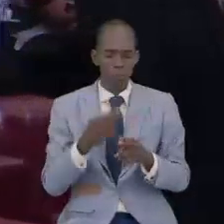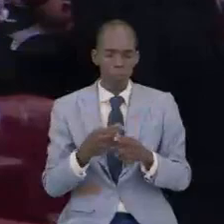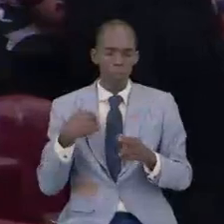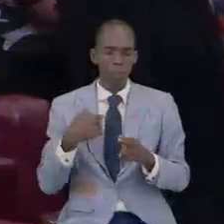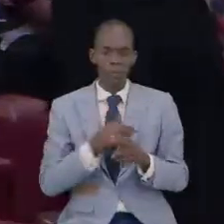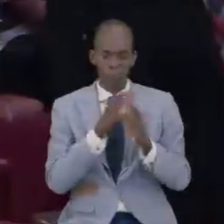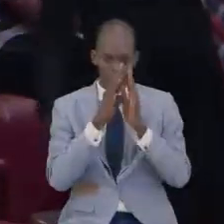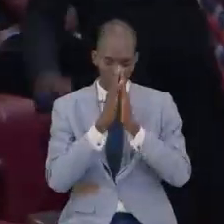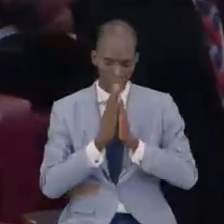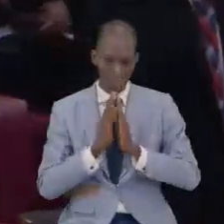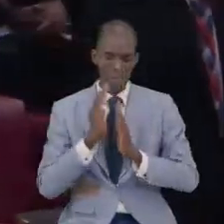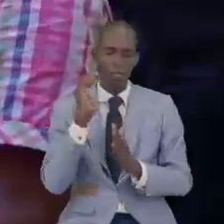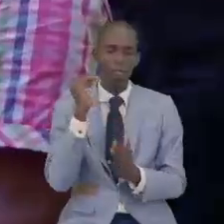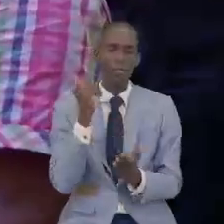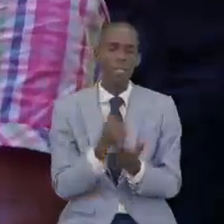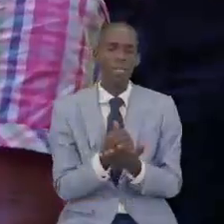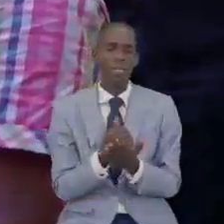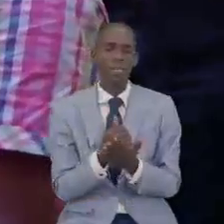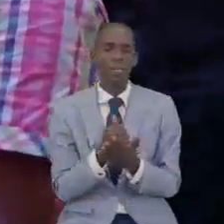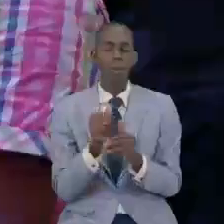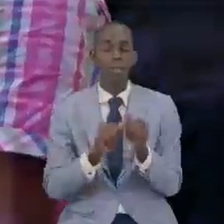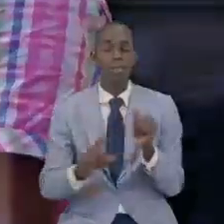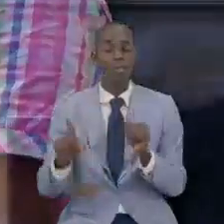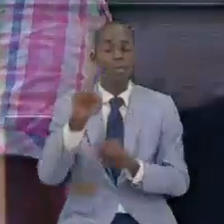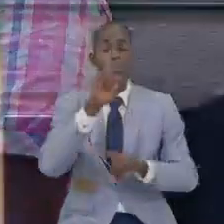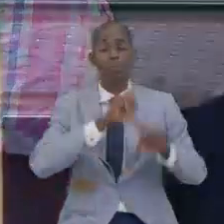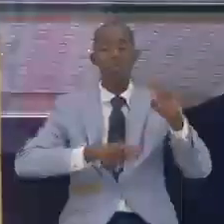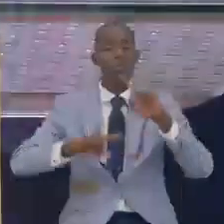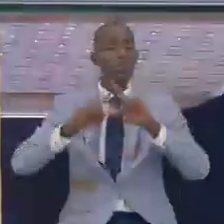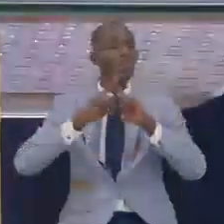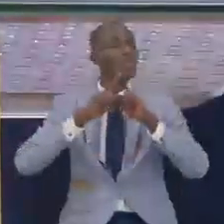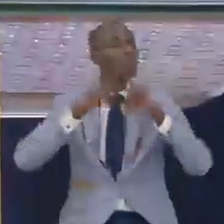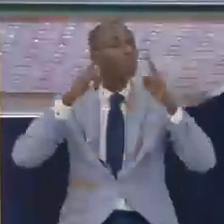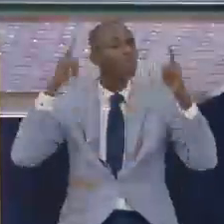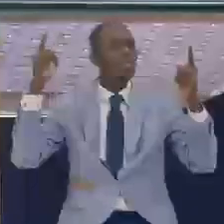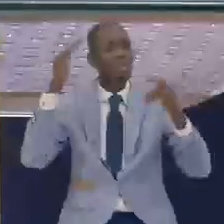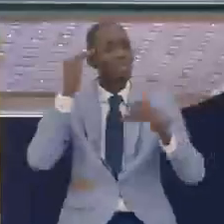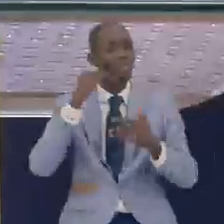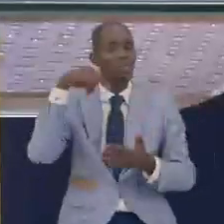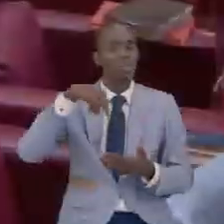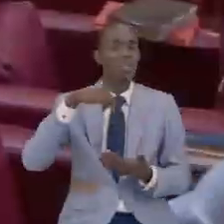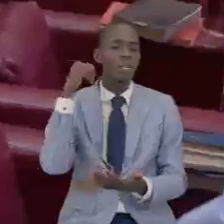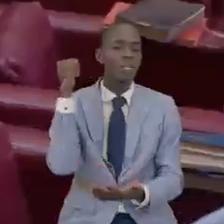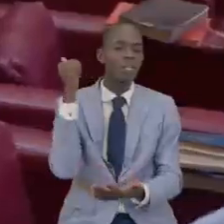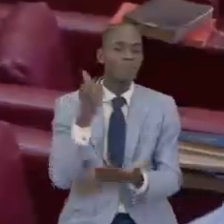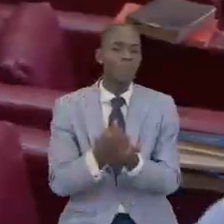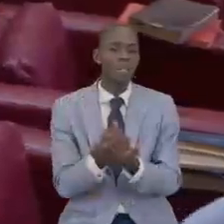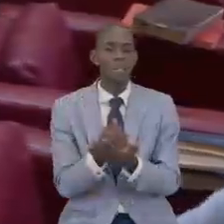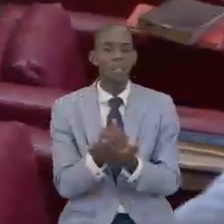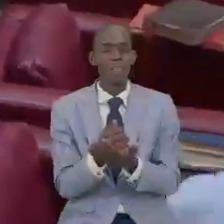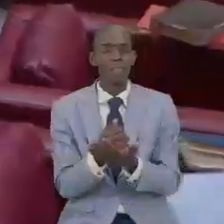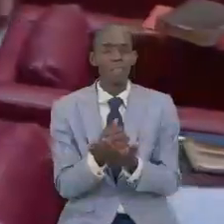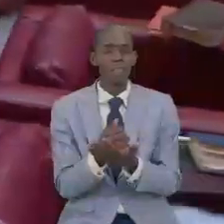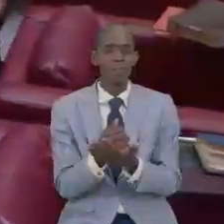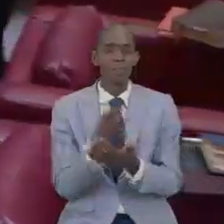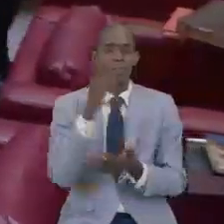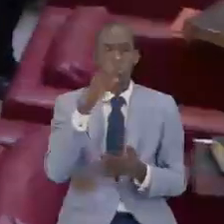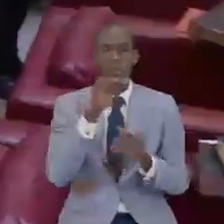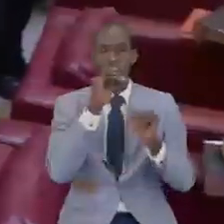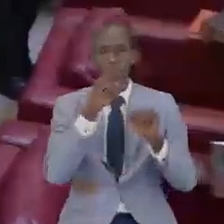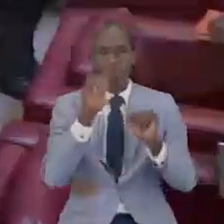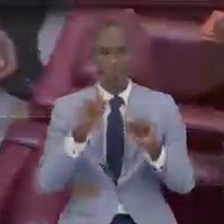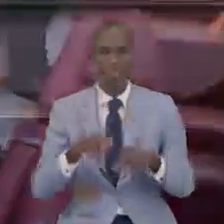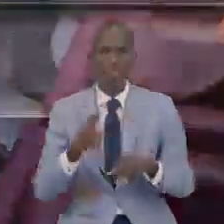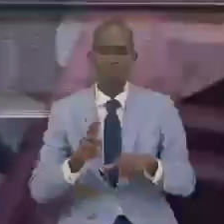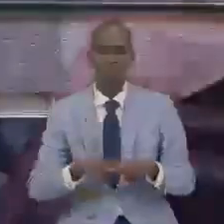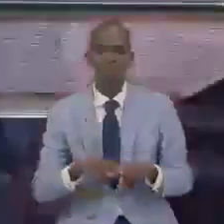we pray. And everybody said at headquarters, say amen. Amen. God bless you. You can see that